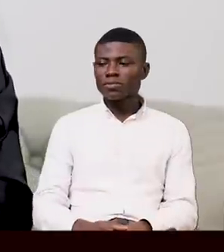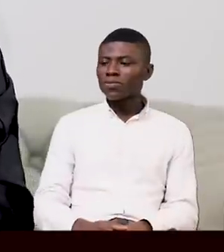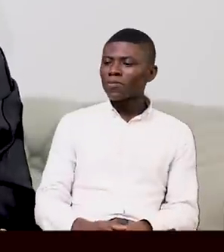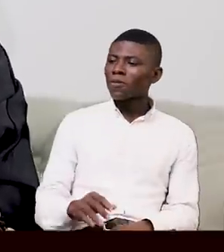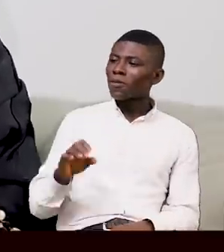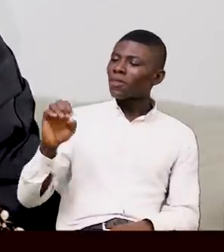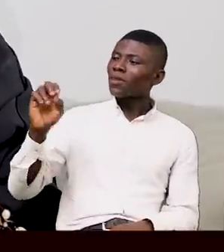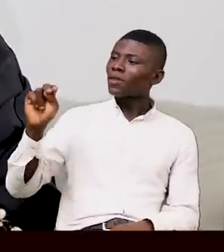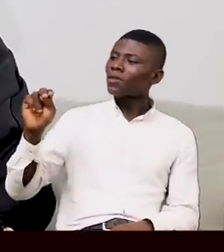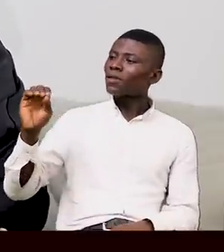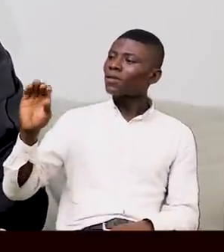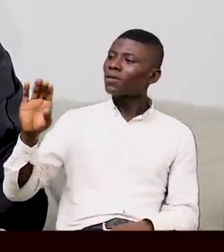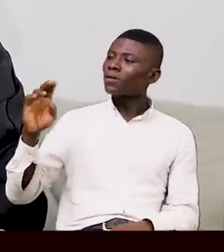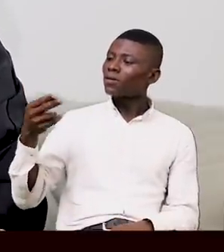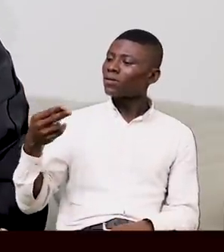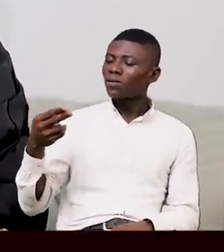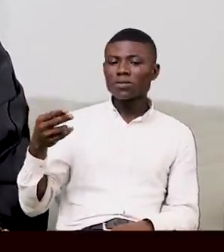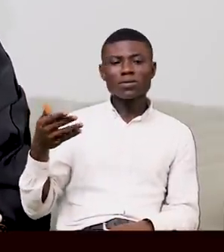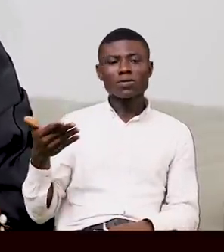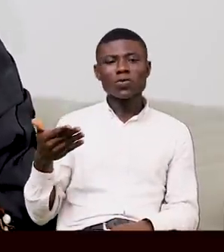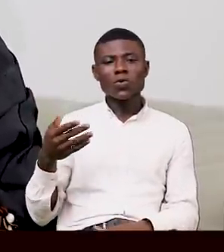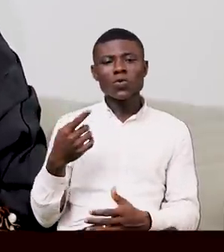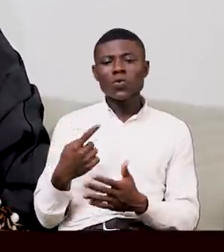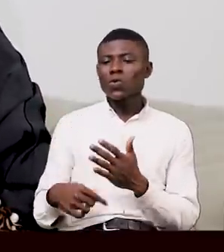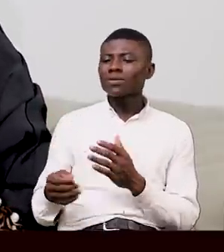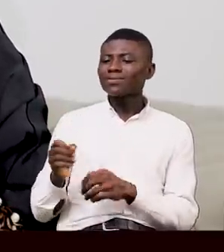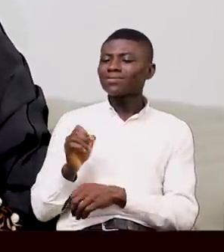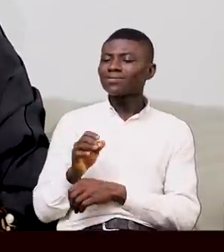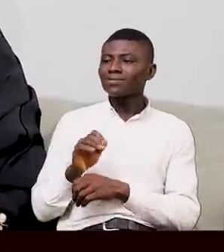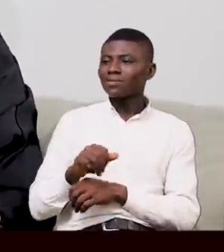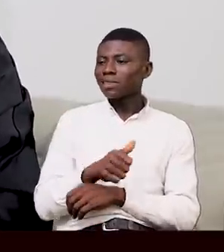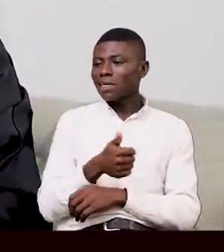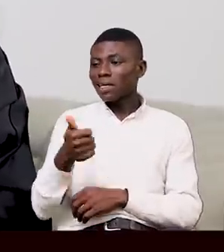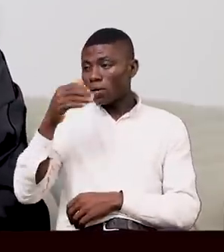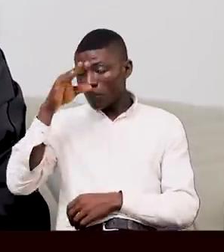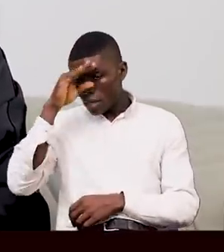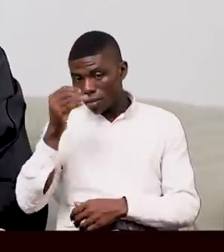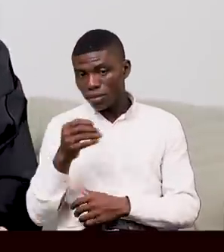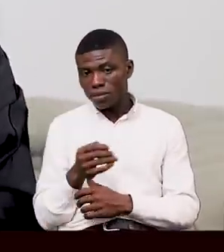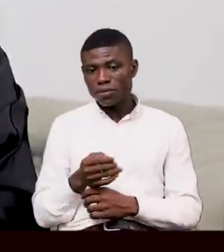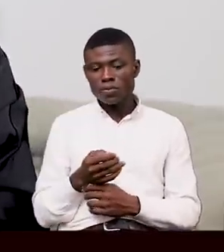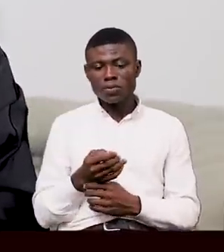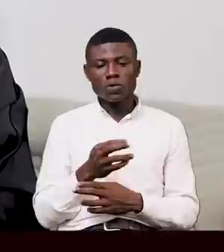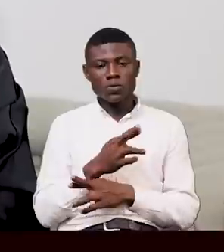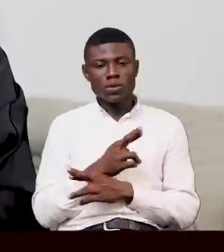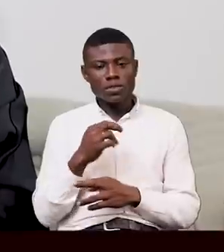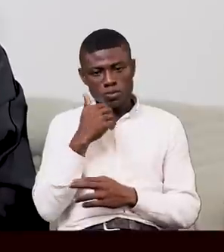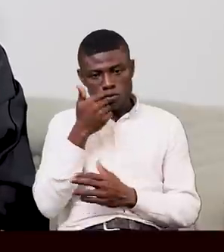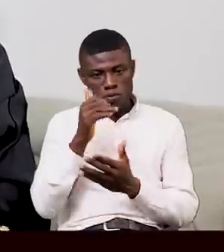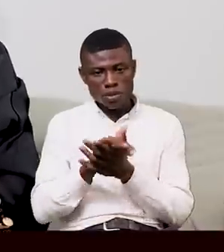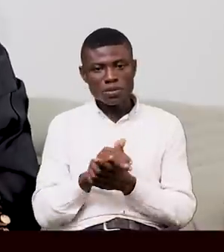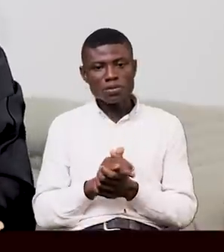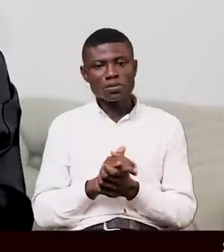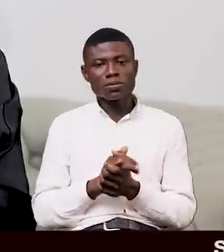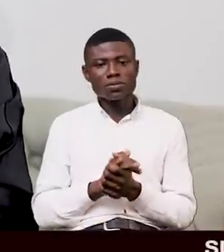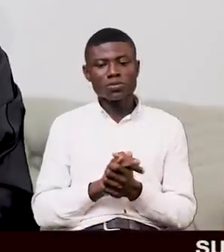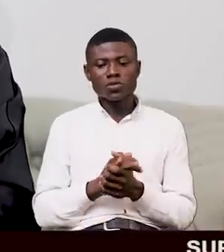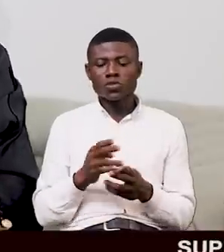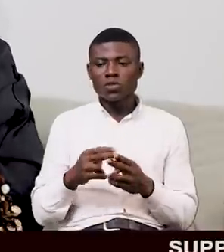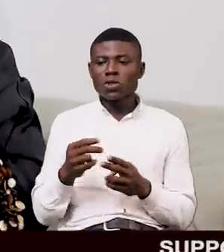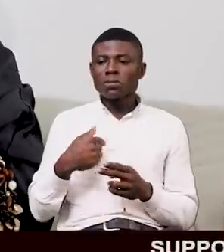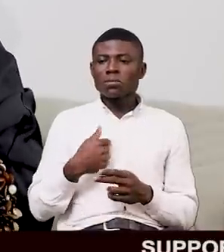Brainock, a foot to our de beja, a branty bia, wessiswa, or coware. What old